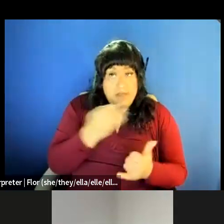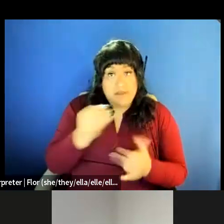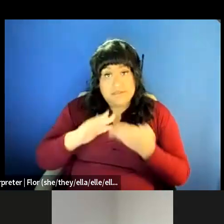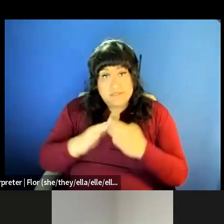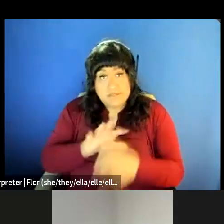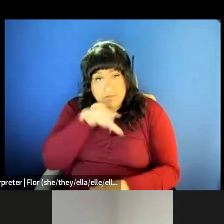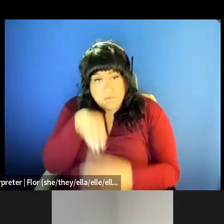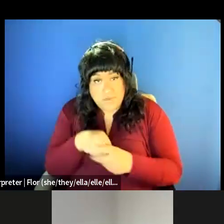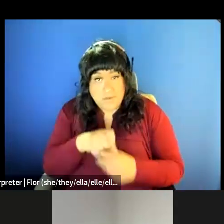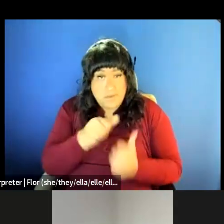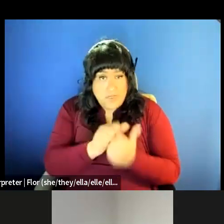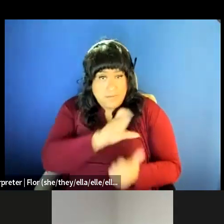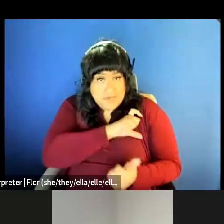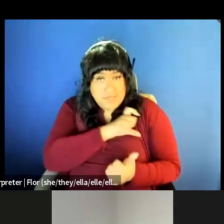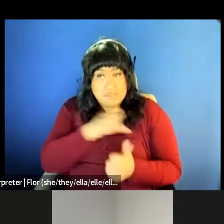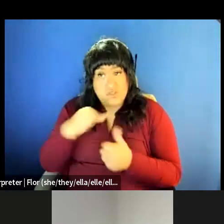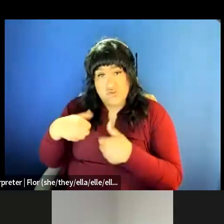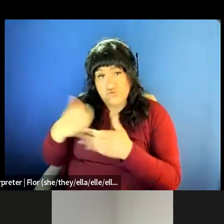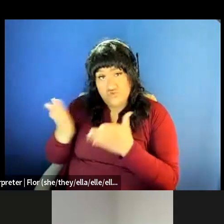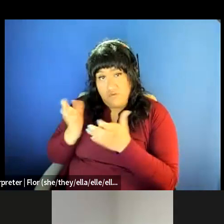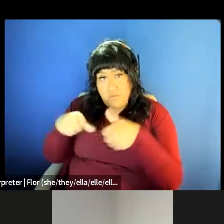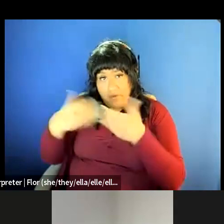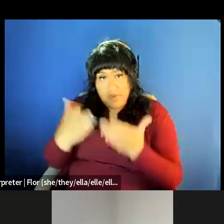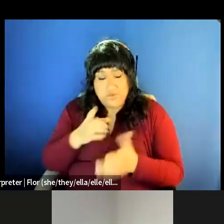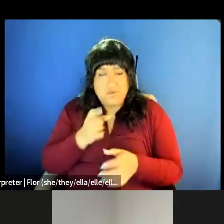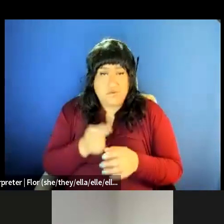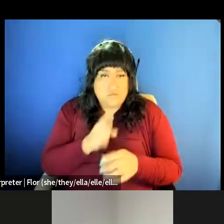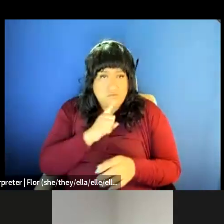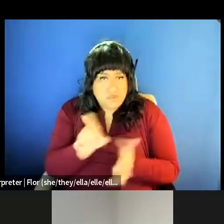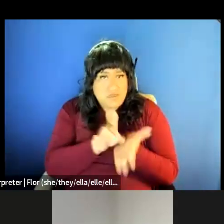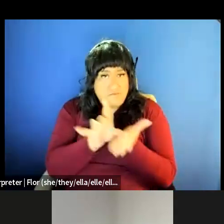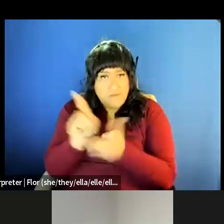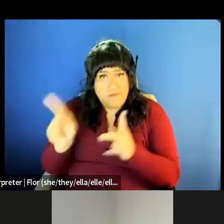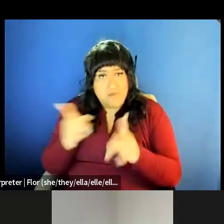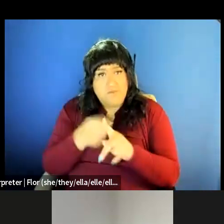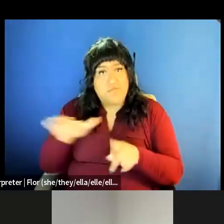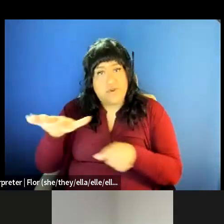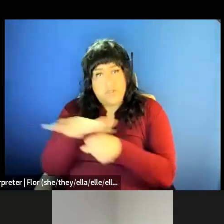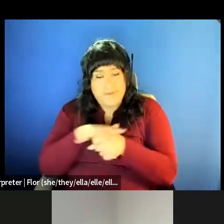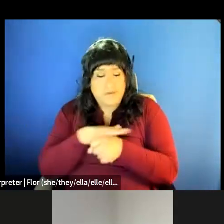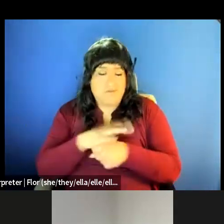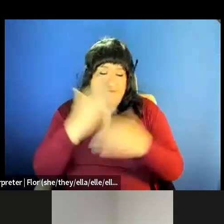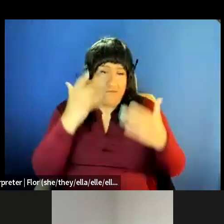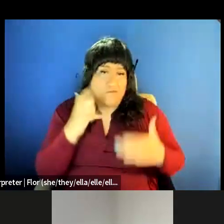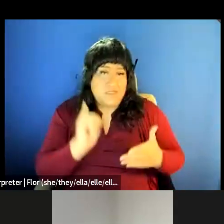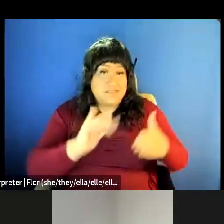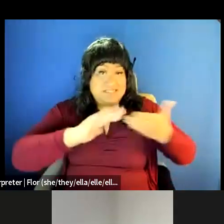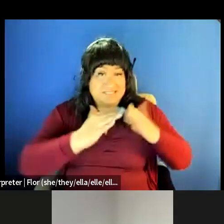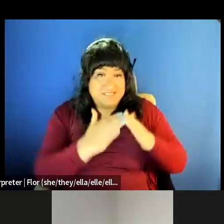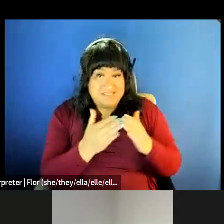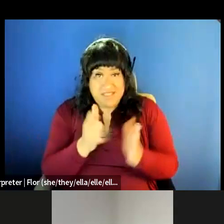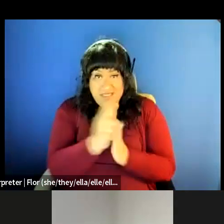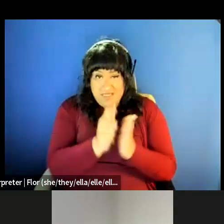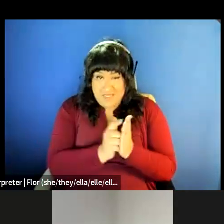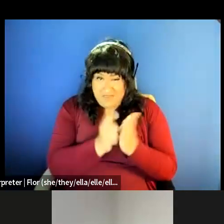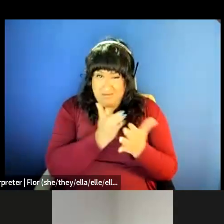Department of Public Works, and service providers in an attempt to constructively evict folks from their locations. Right? Unfortunately for the city, the legal landscape in California makes